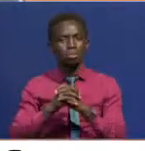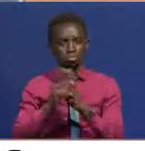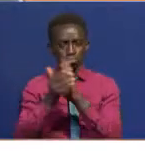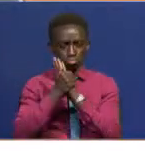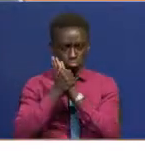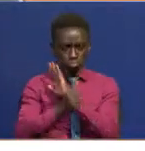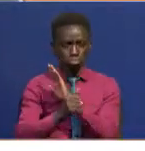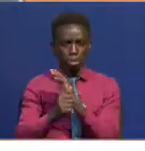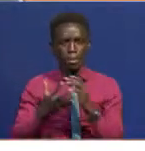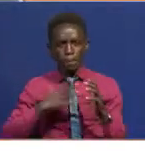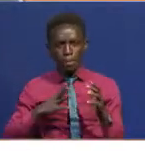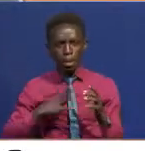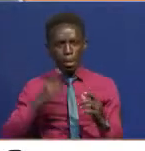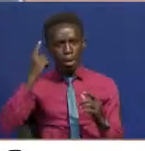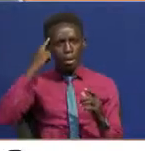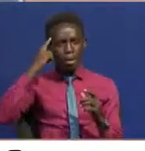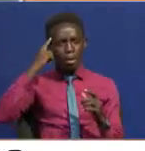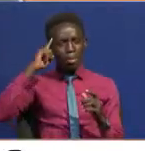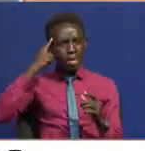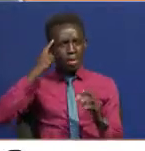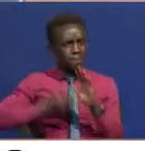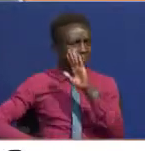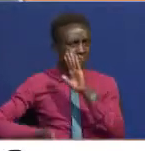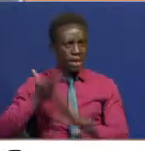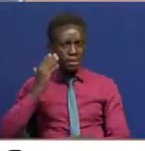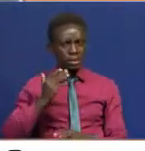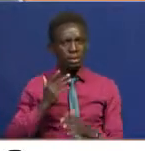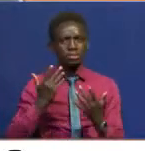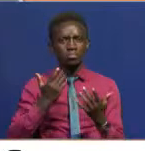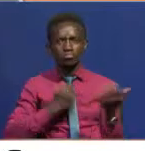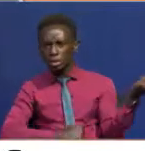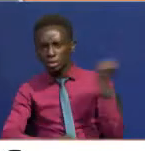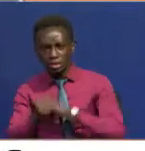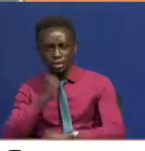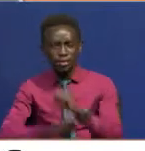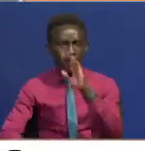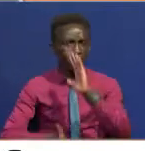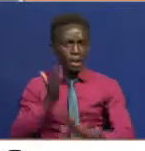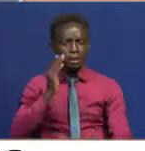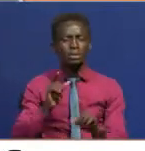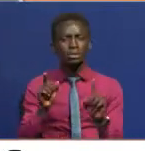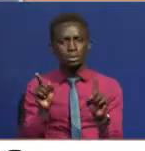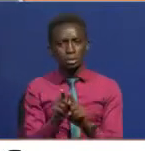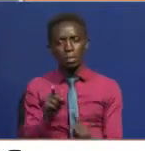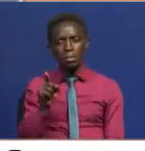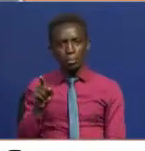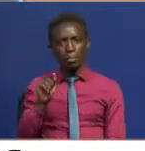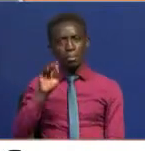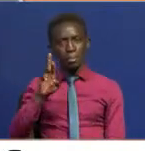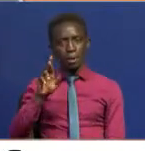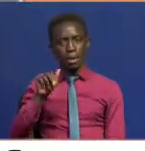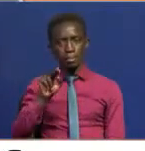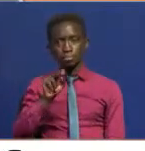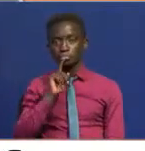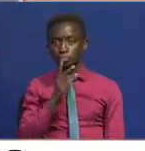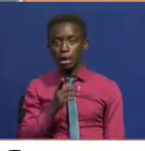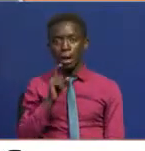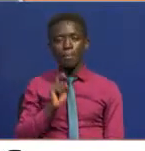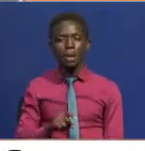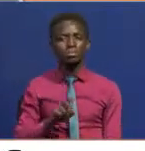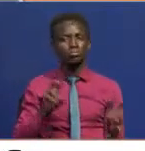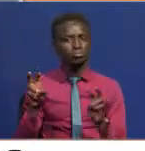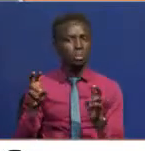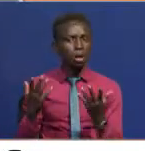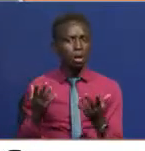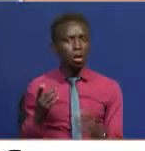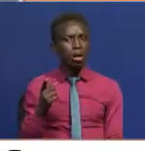and they are quick to think. And as Brian was saying, communication. They are able to check which side is our opponent,